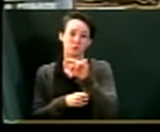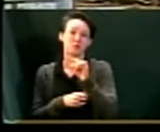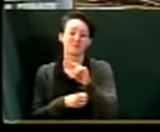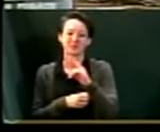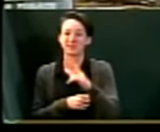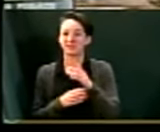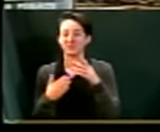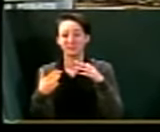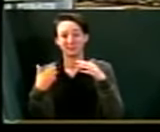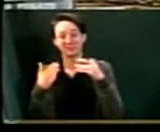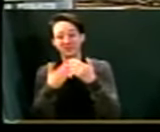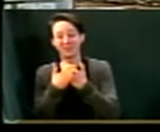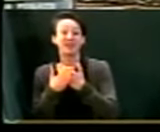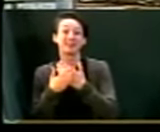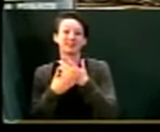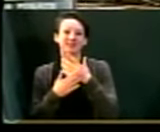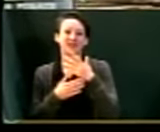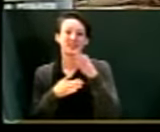it to the end. Yes.